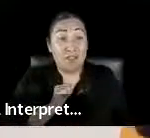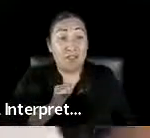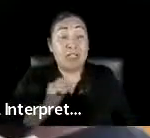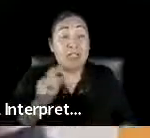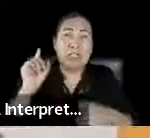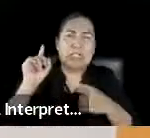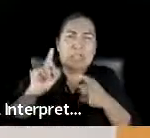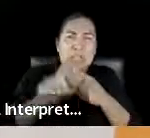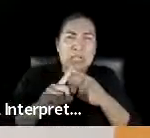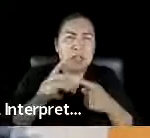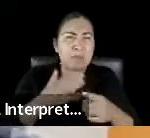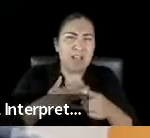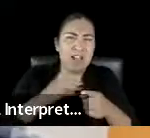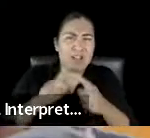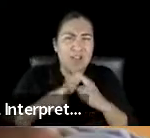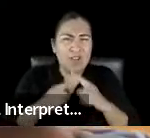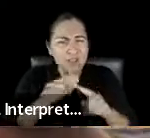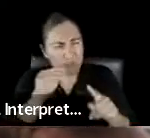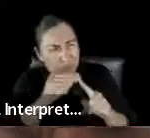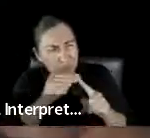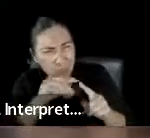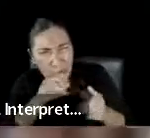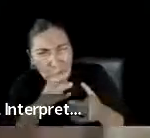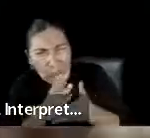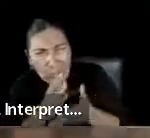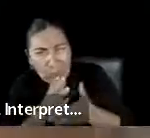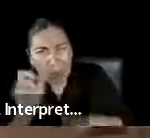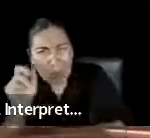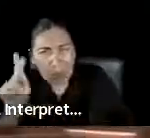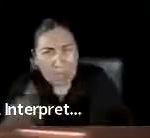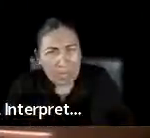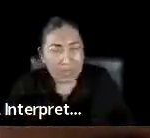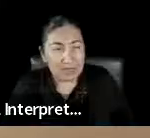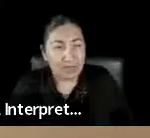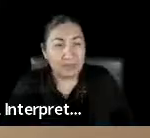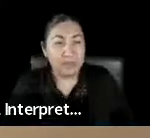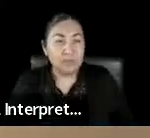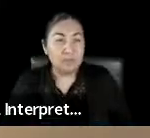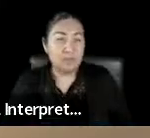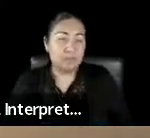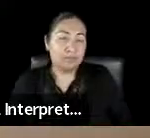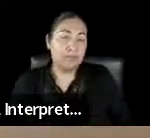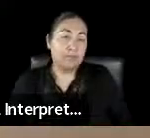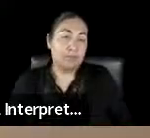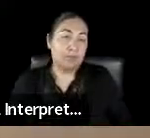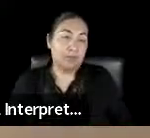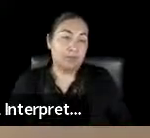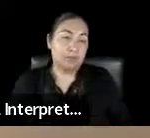asked if I was okay.